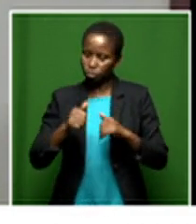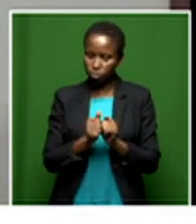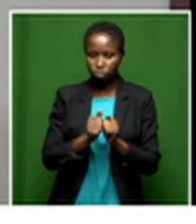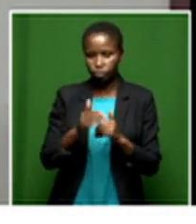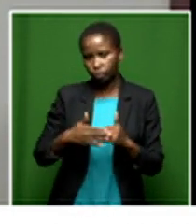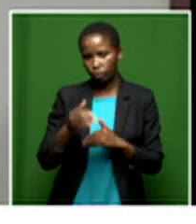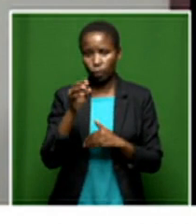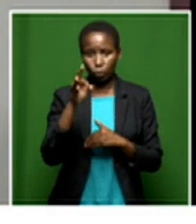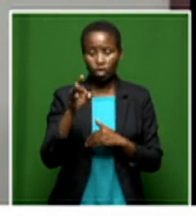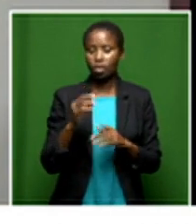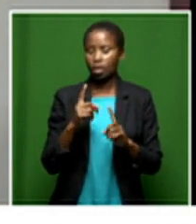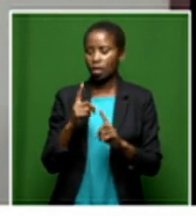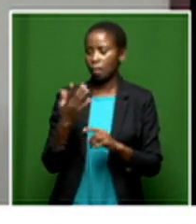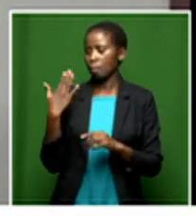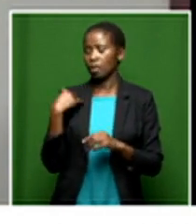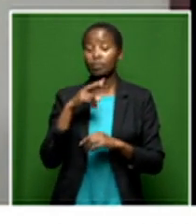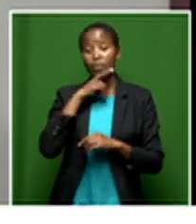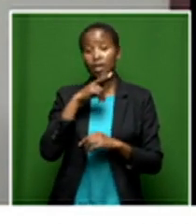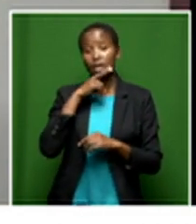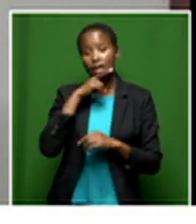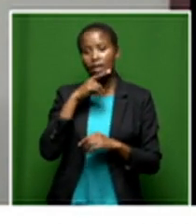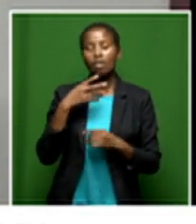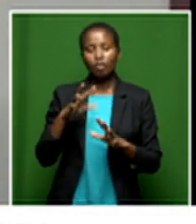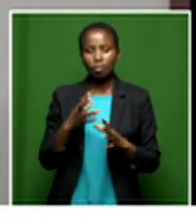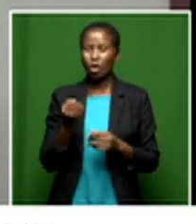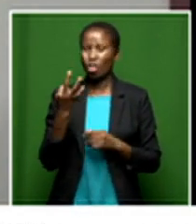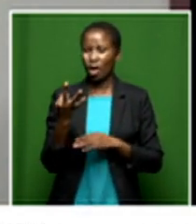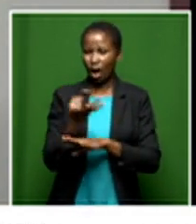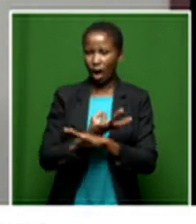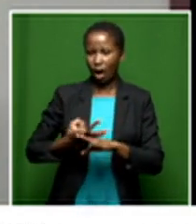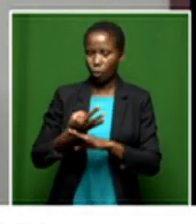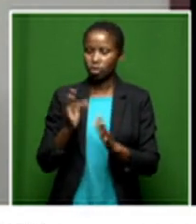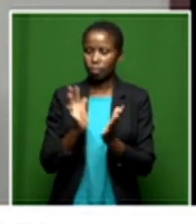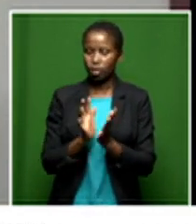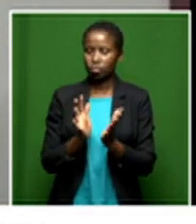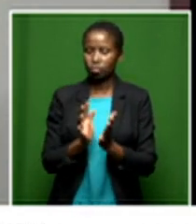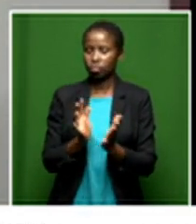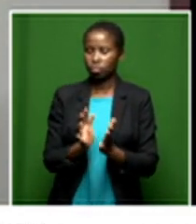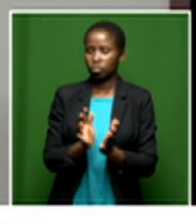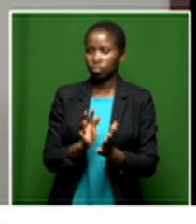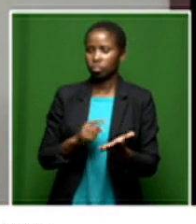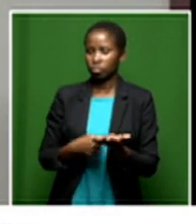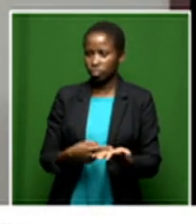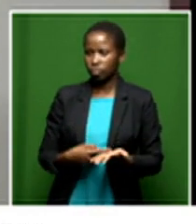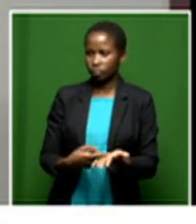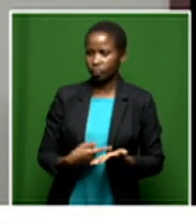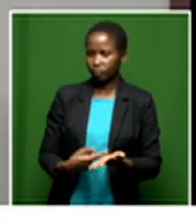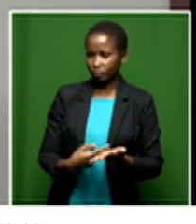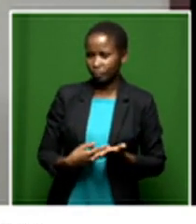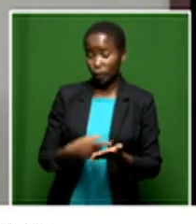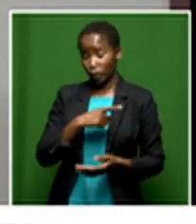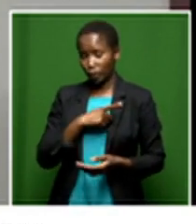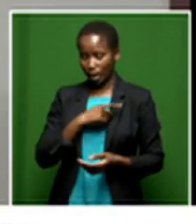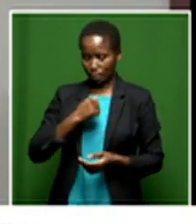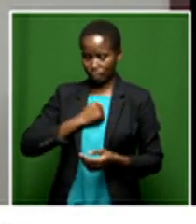And just this past Friday, we spent 2 hours with the leadership, and we were saying to them, this is the situation, because my approach to